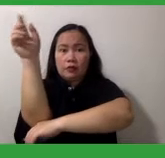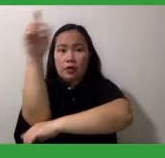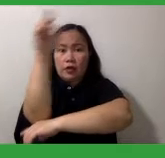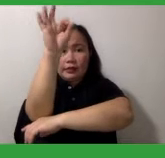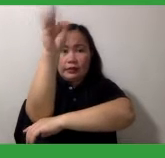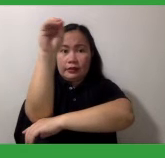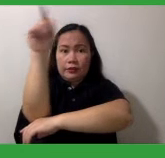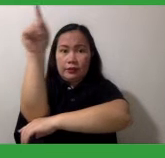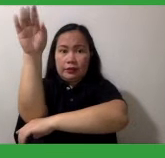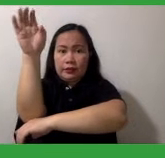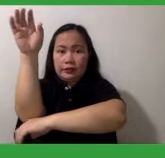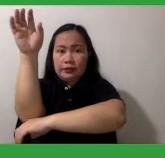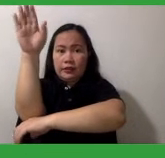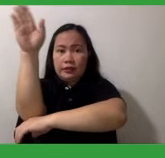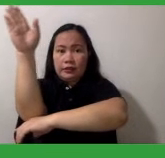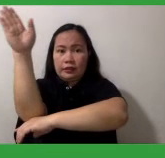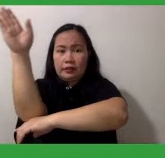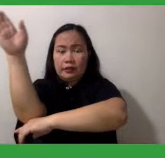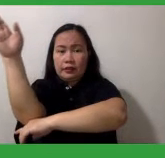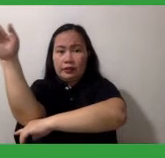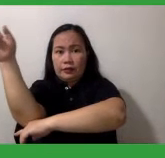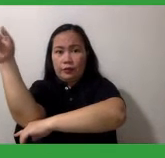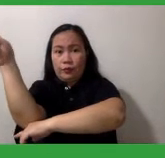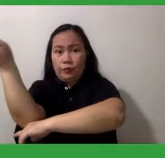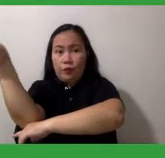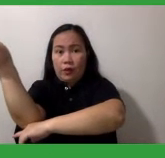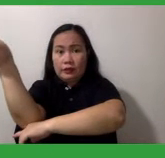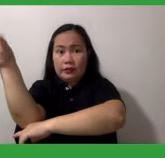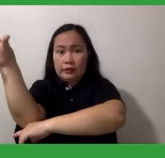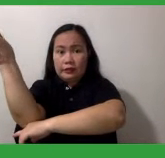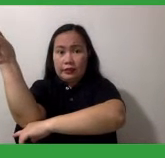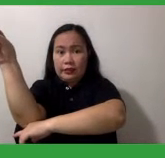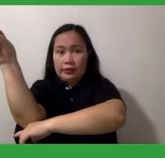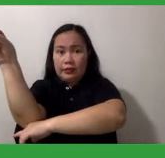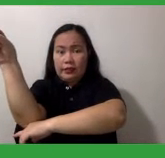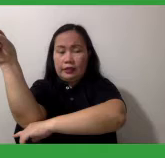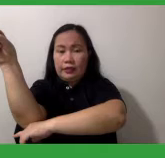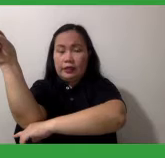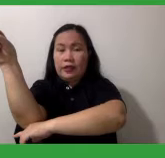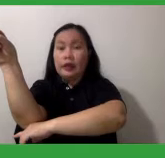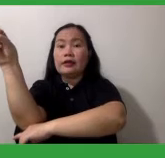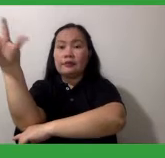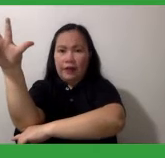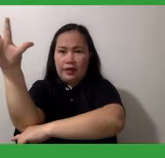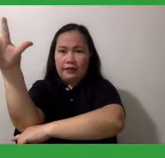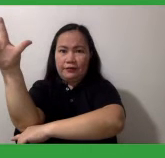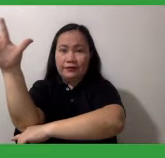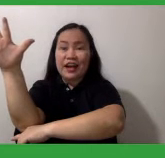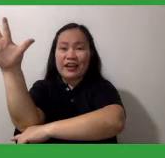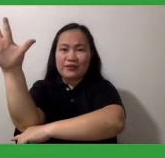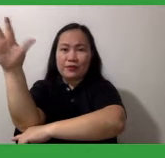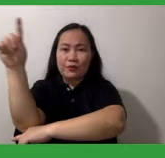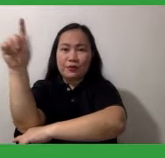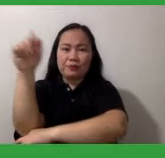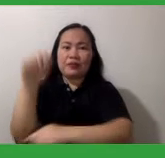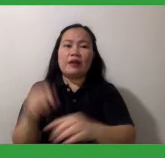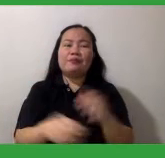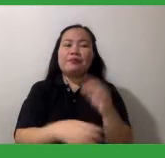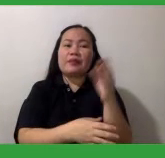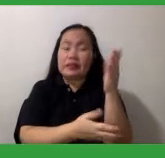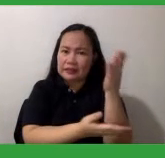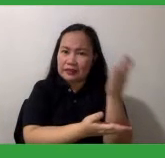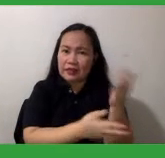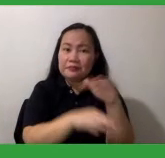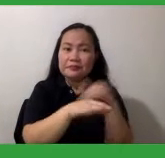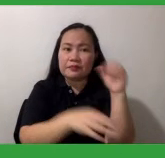at 140, therefore, angle FAC has the measure of 135 degrees. This angle is